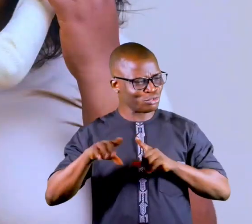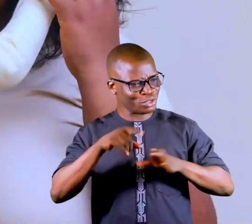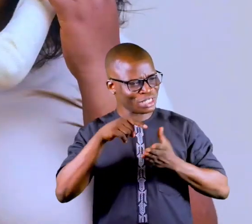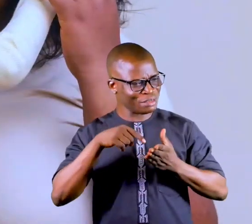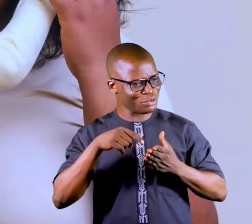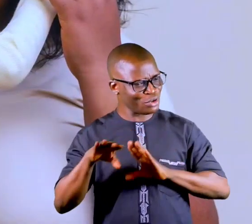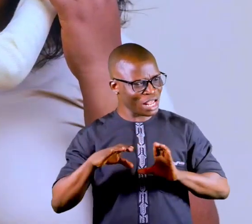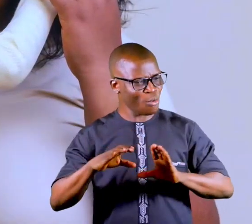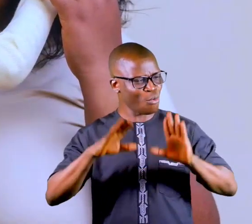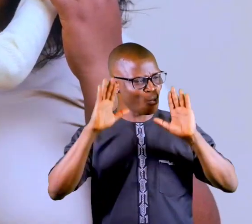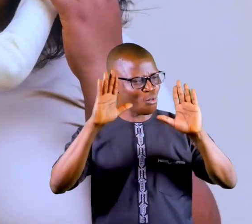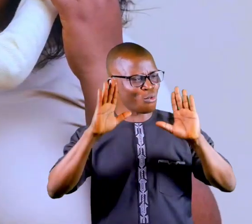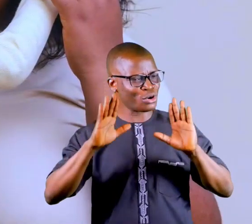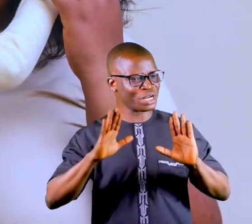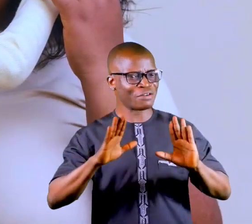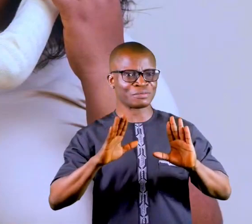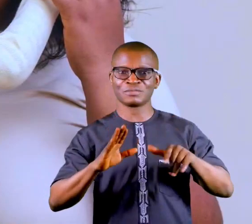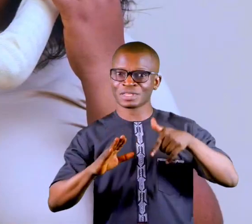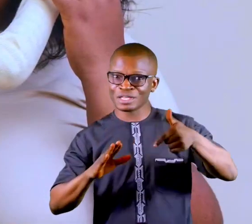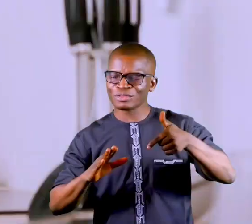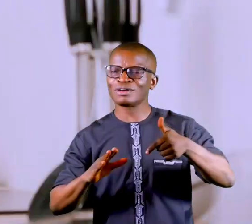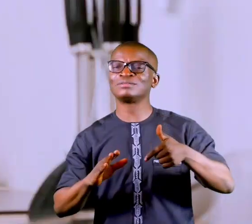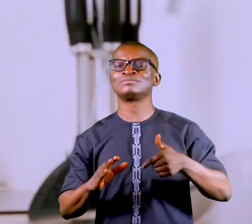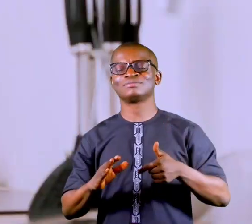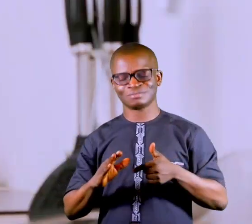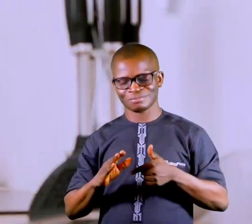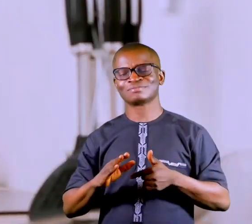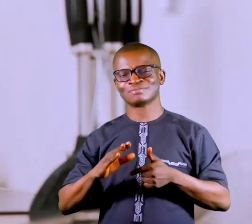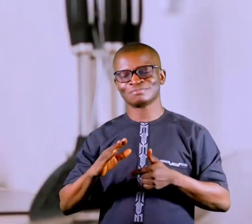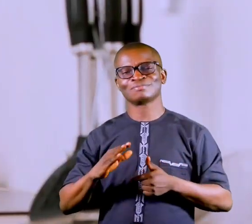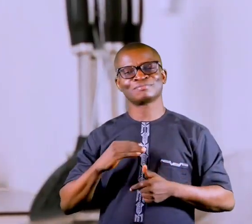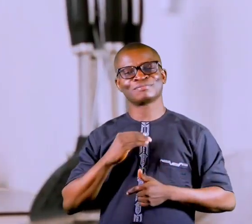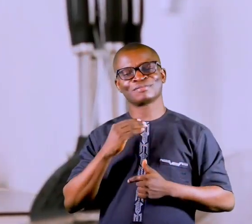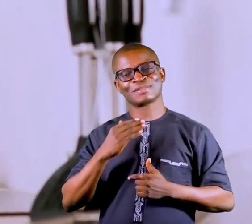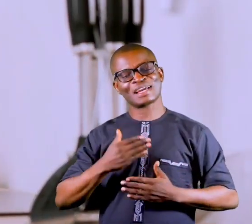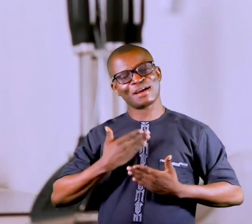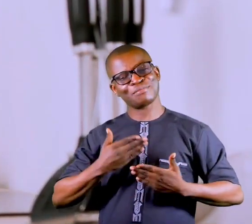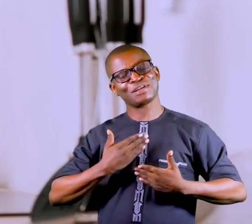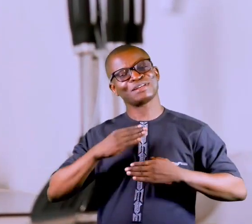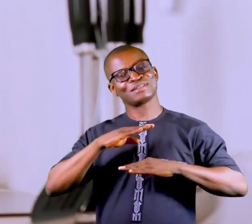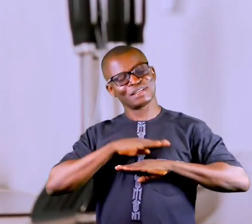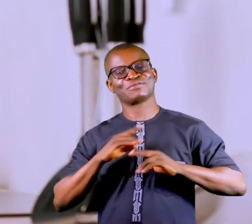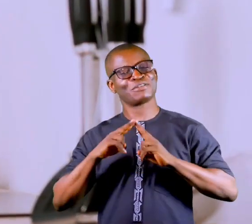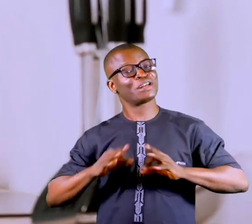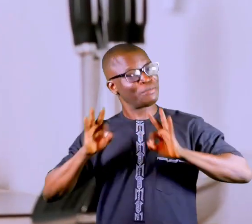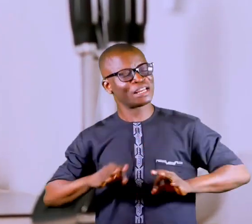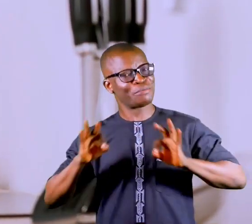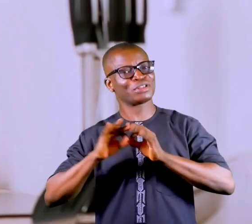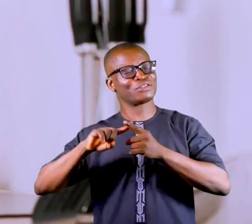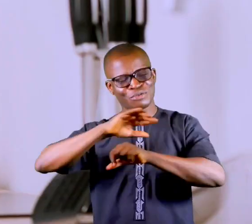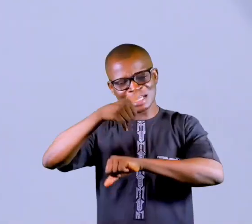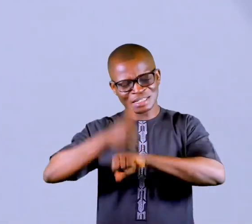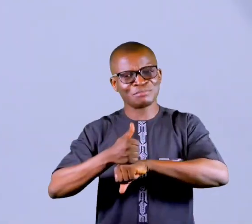praise to reinforce whatever positive behavior that you see in your child. Establishing rules and routines is so important. It's